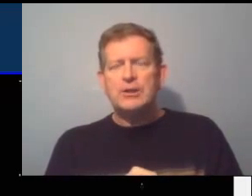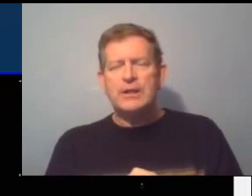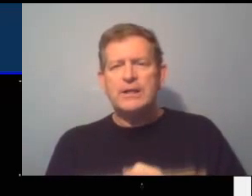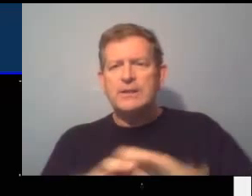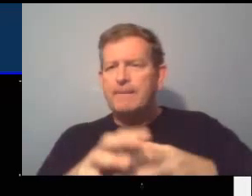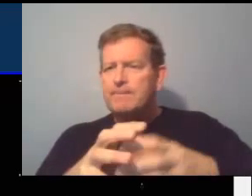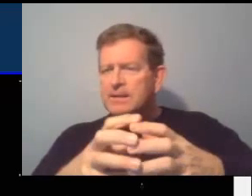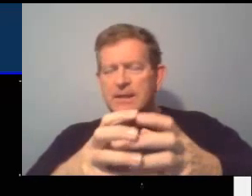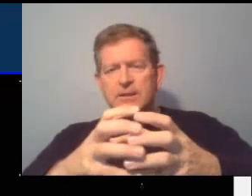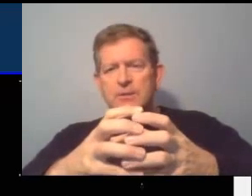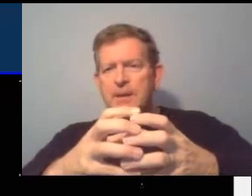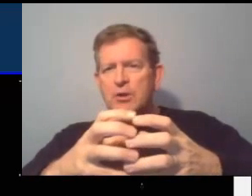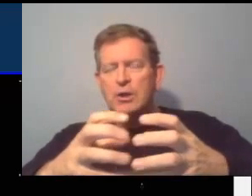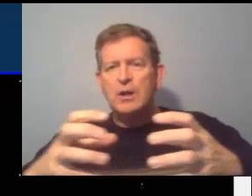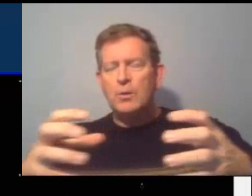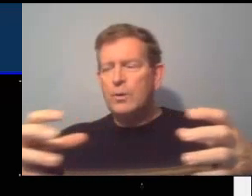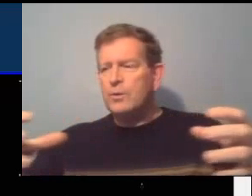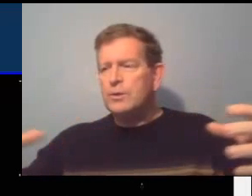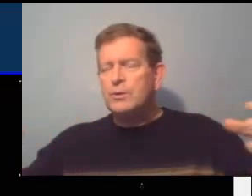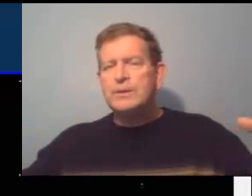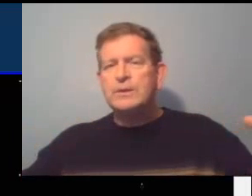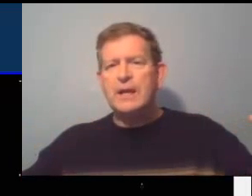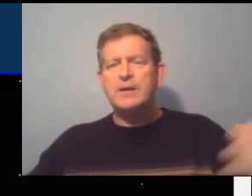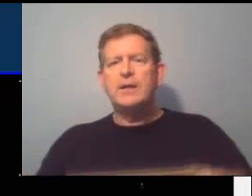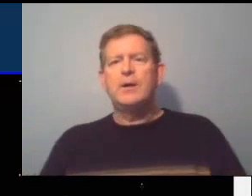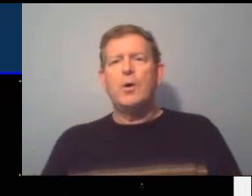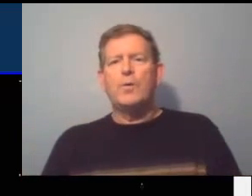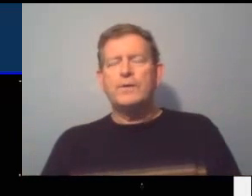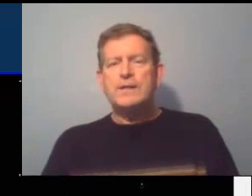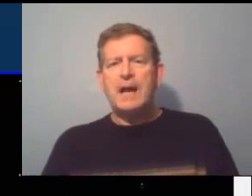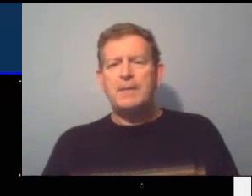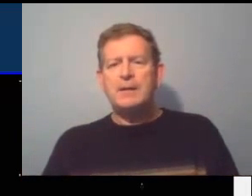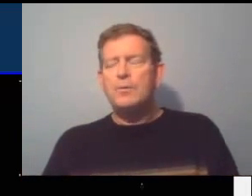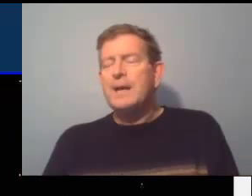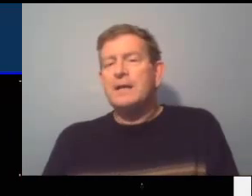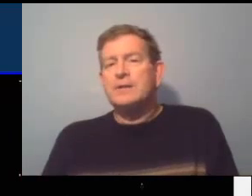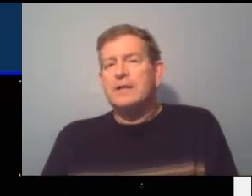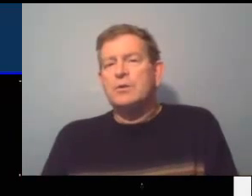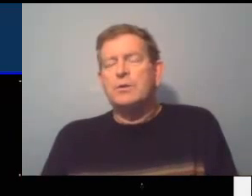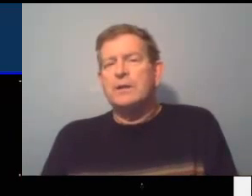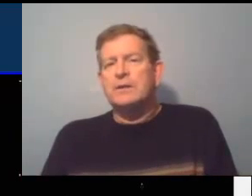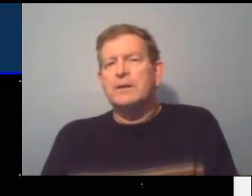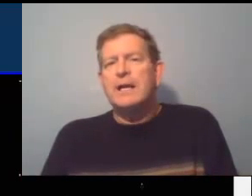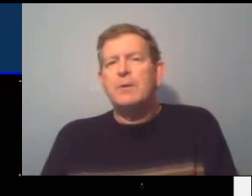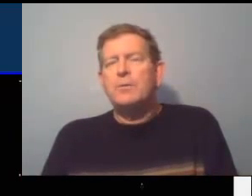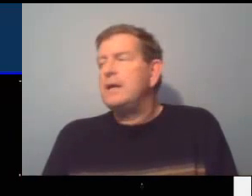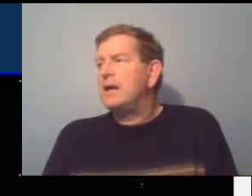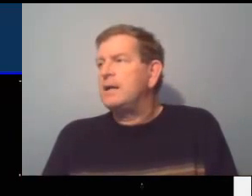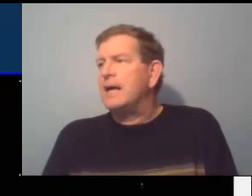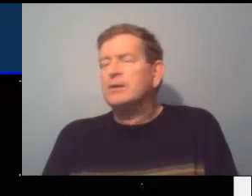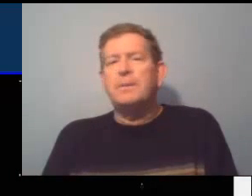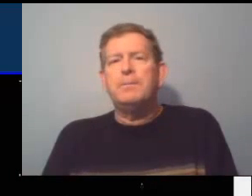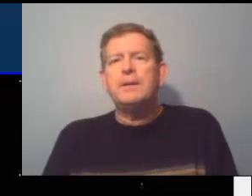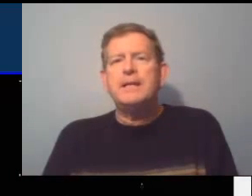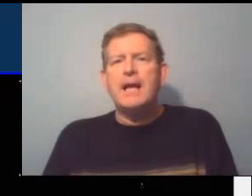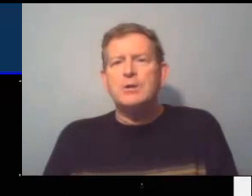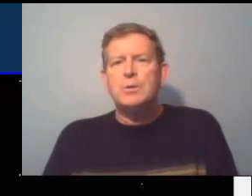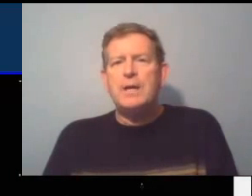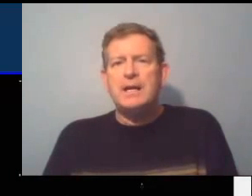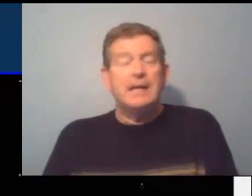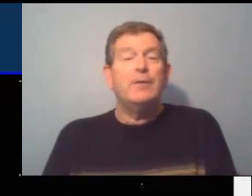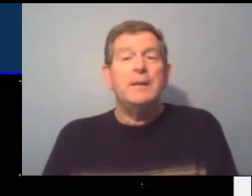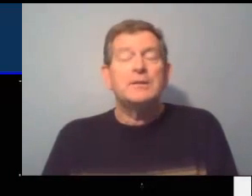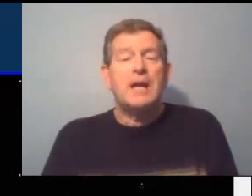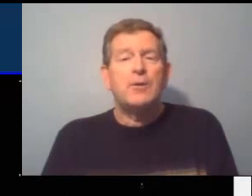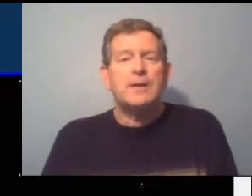final section is speech which you extend over time and you make as lengthy and as complete as